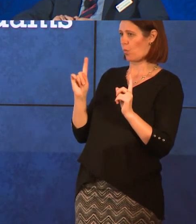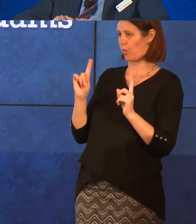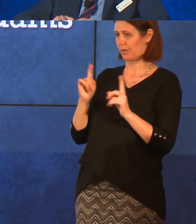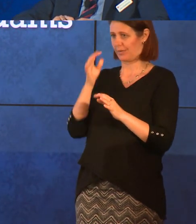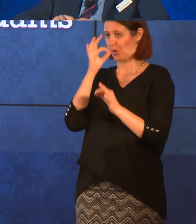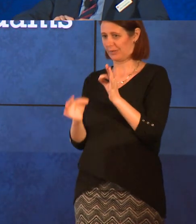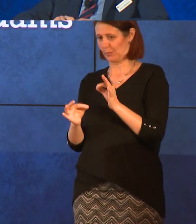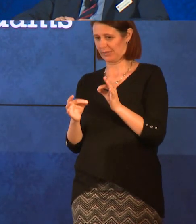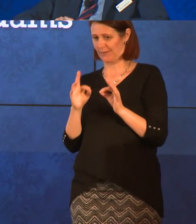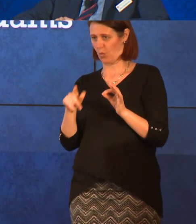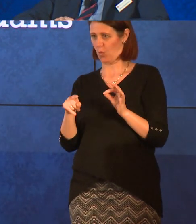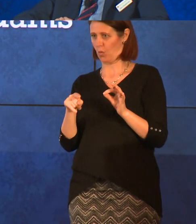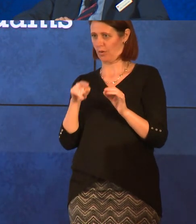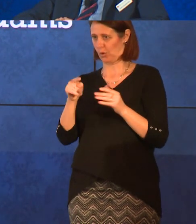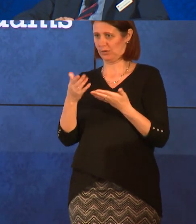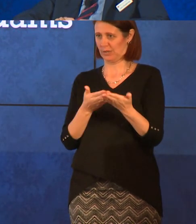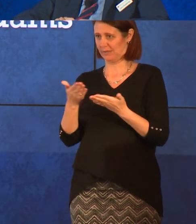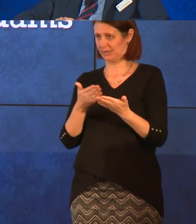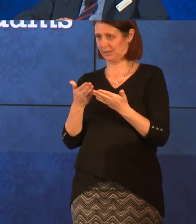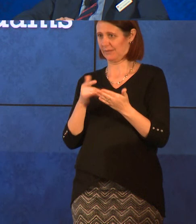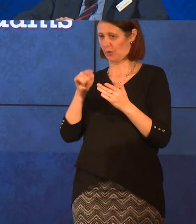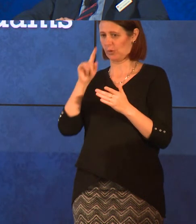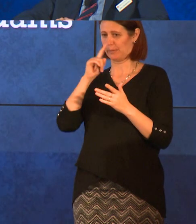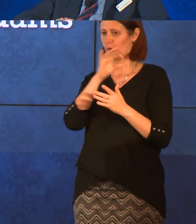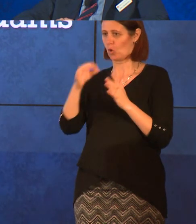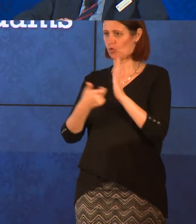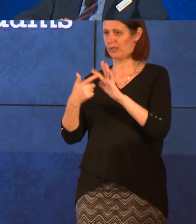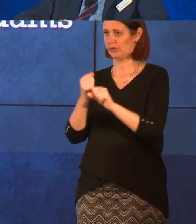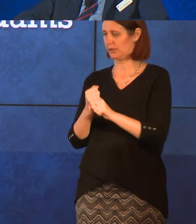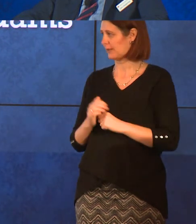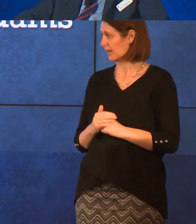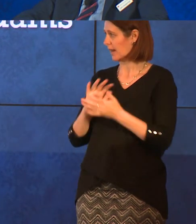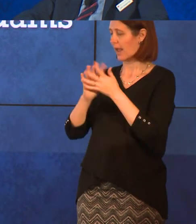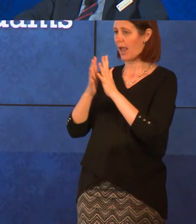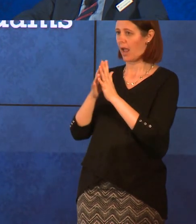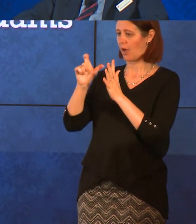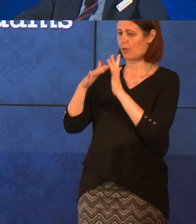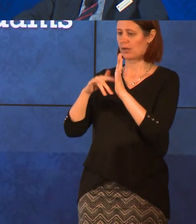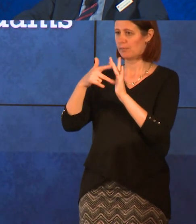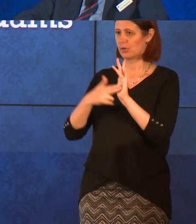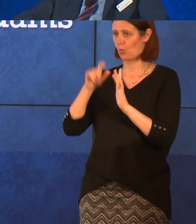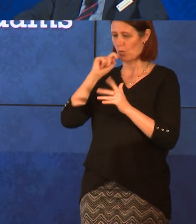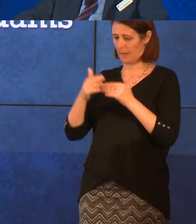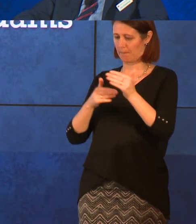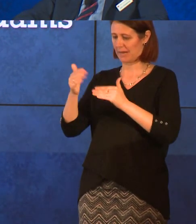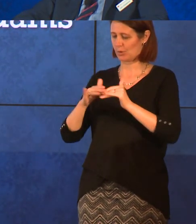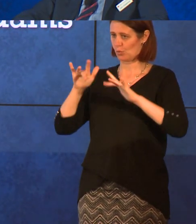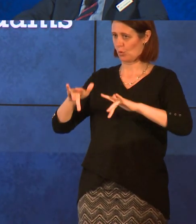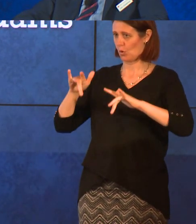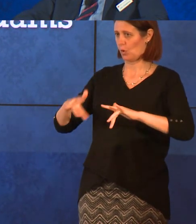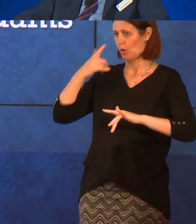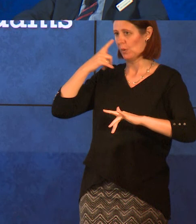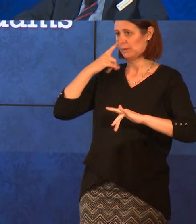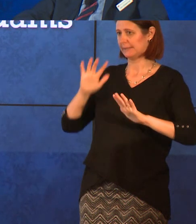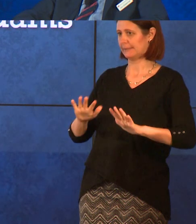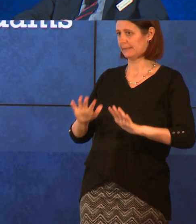consequences there are for providers who aren't registered. So from how the Commission will manage that, we're yet to see that. I'm not